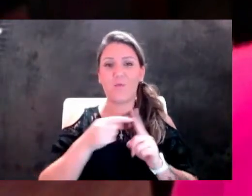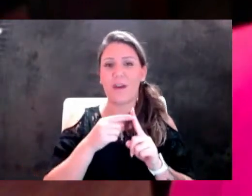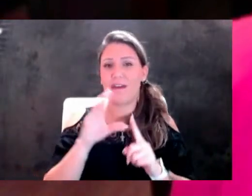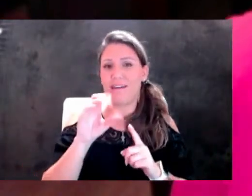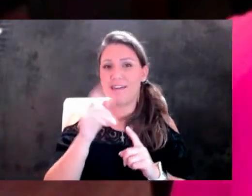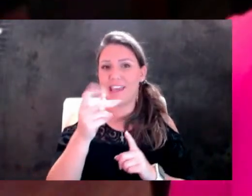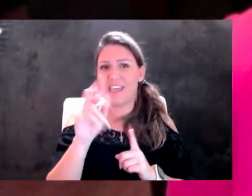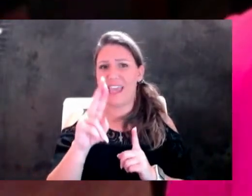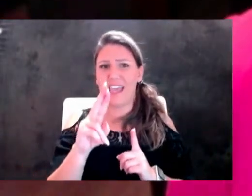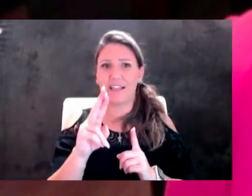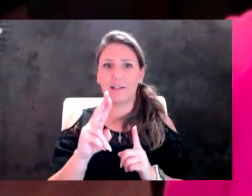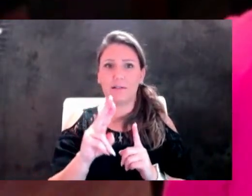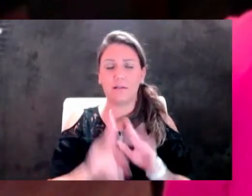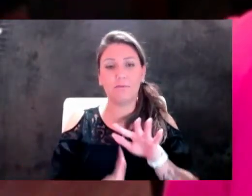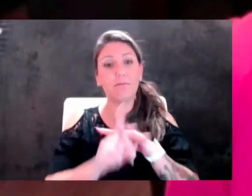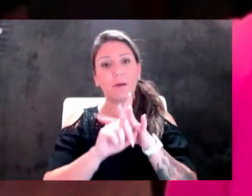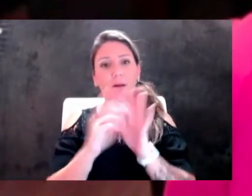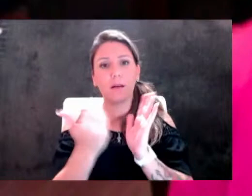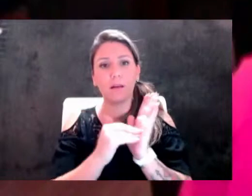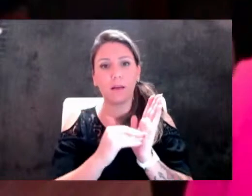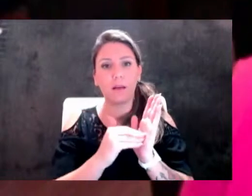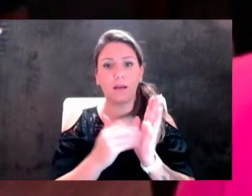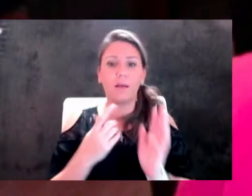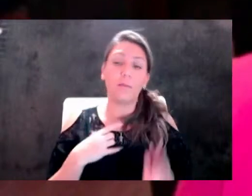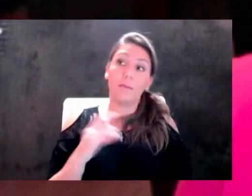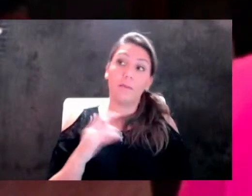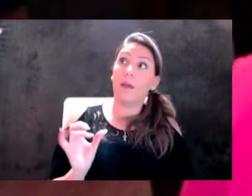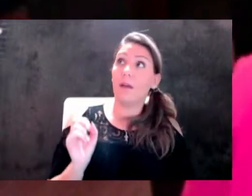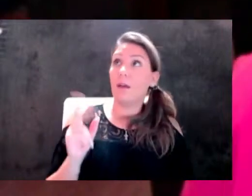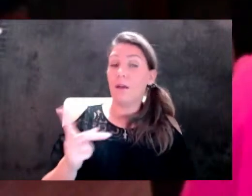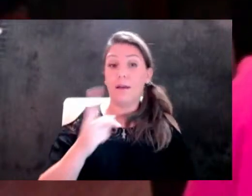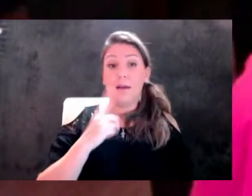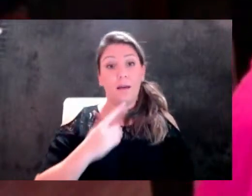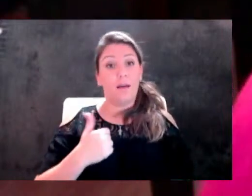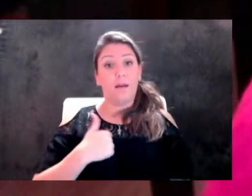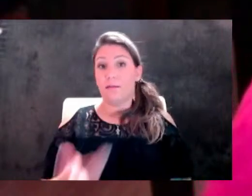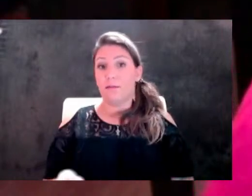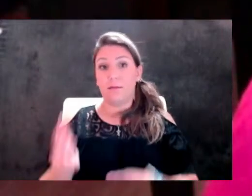re-diagnosed, you know, I'm like, okay, I'm out of here, you know.